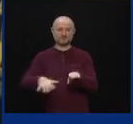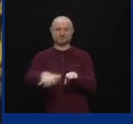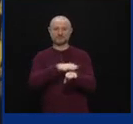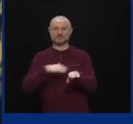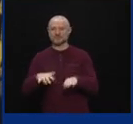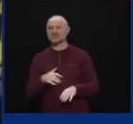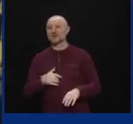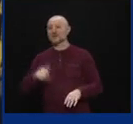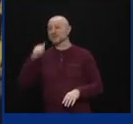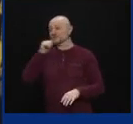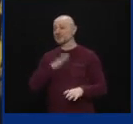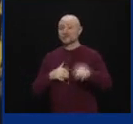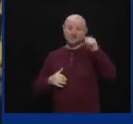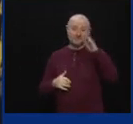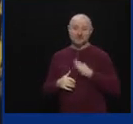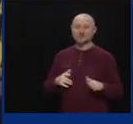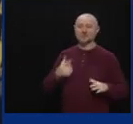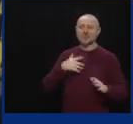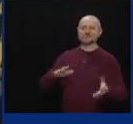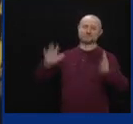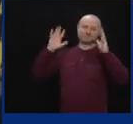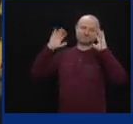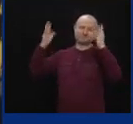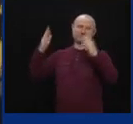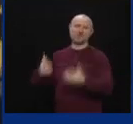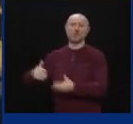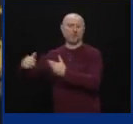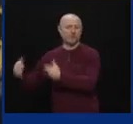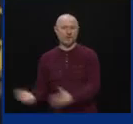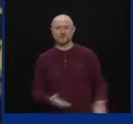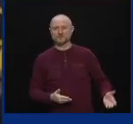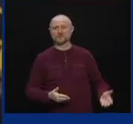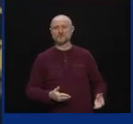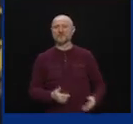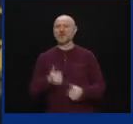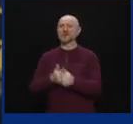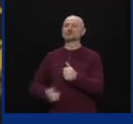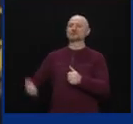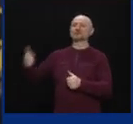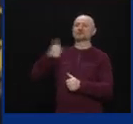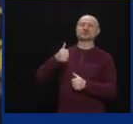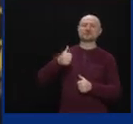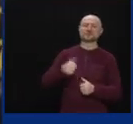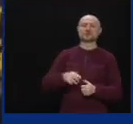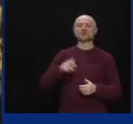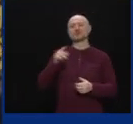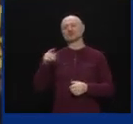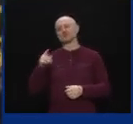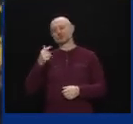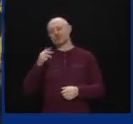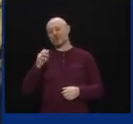gentlemen, let's give a warm New York welcome to Secretary Jennifer Granholm.